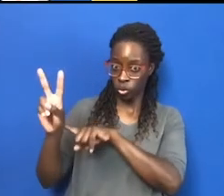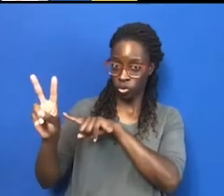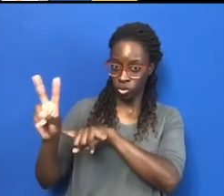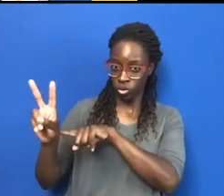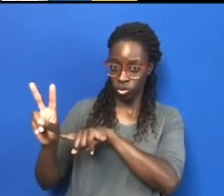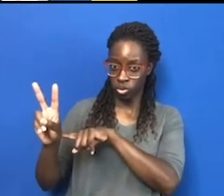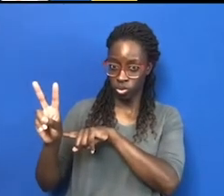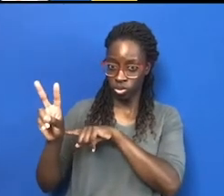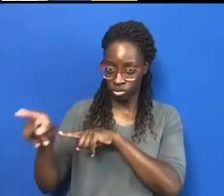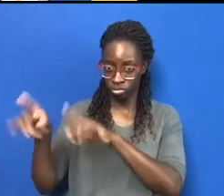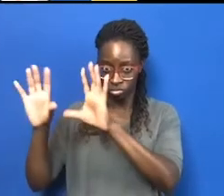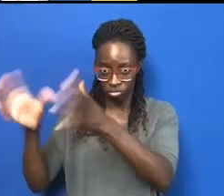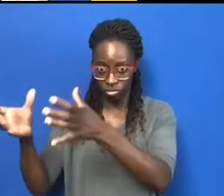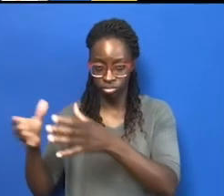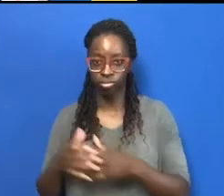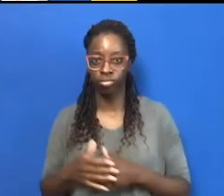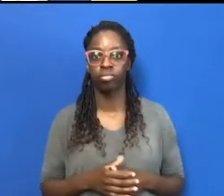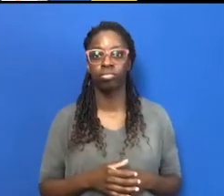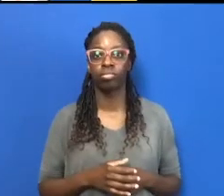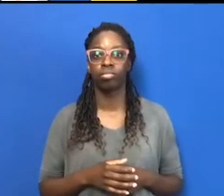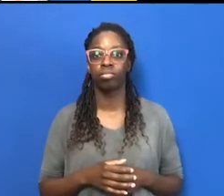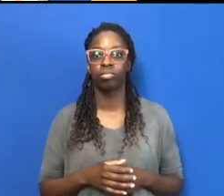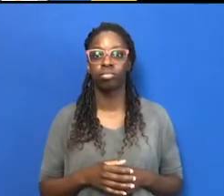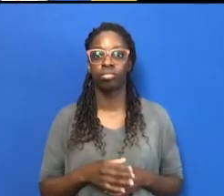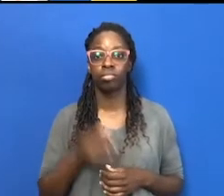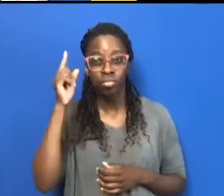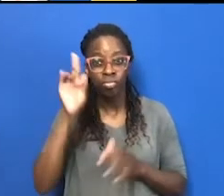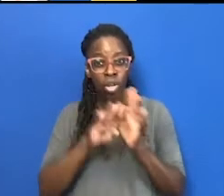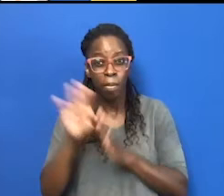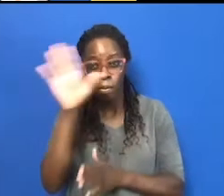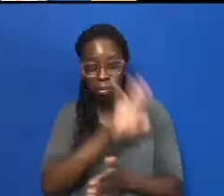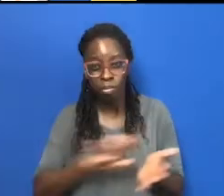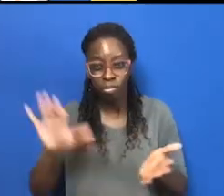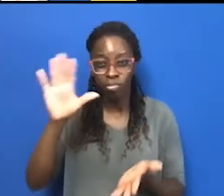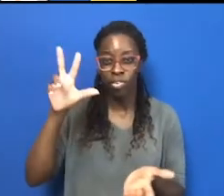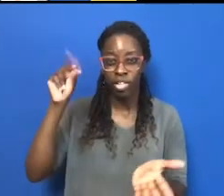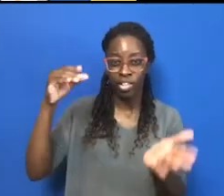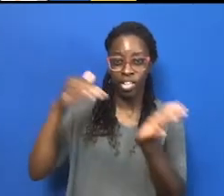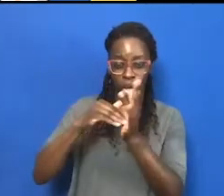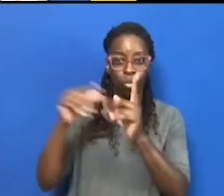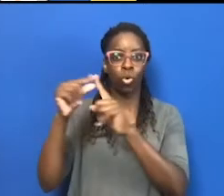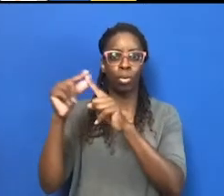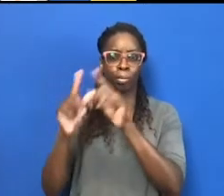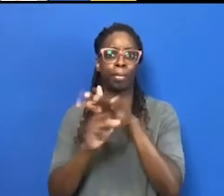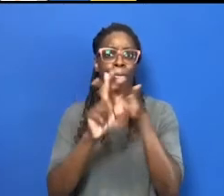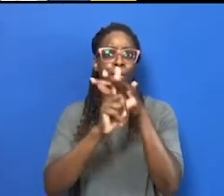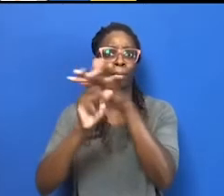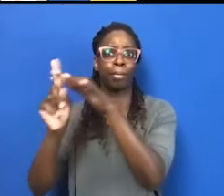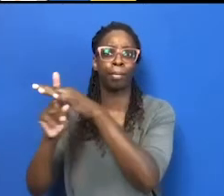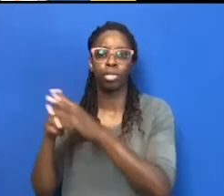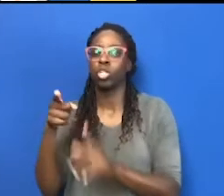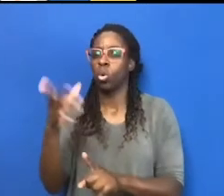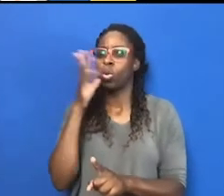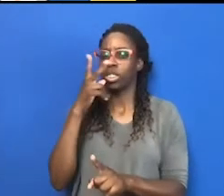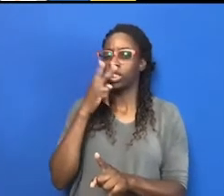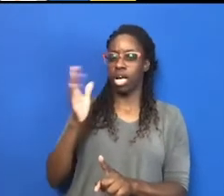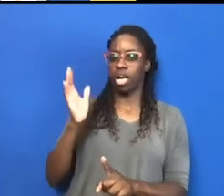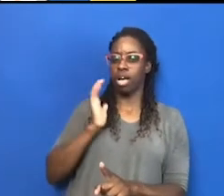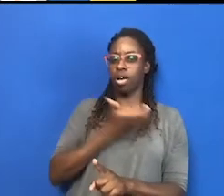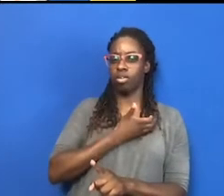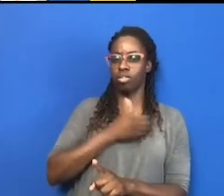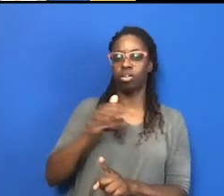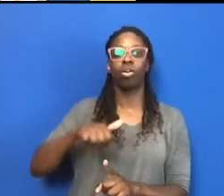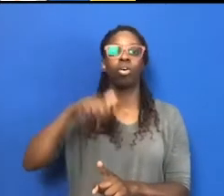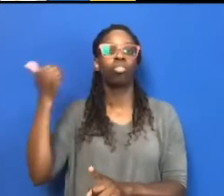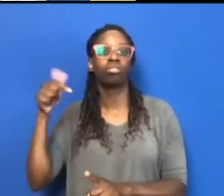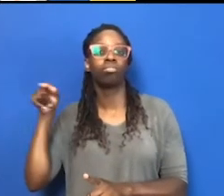30,388 indicators, so this was a really big task. You can check out our team's mini chat called Review of STEM in